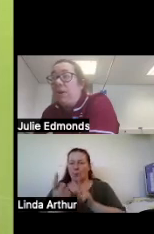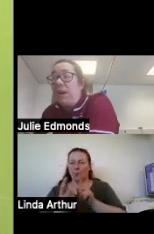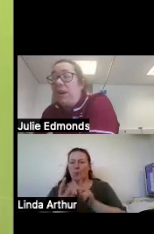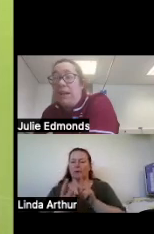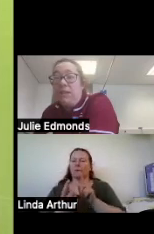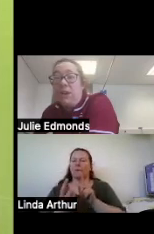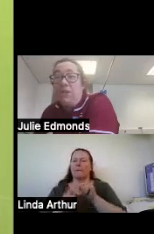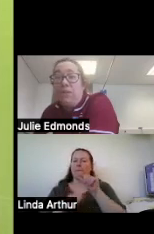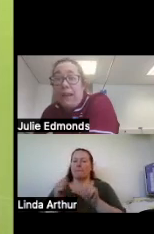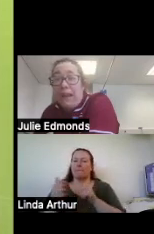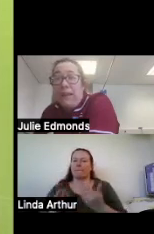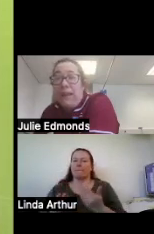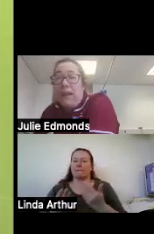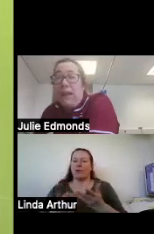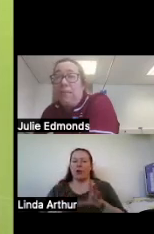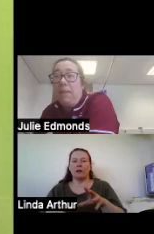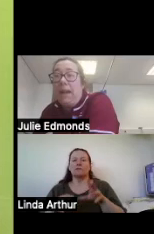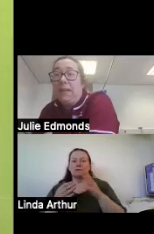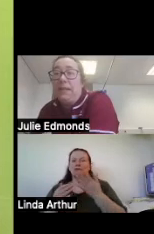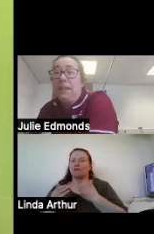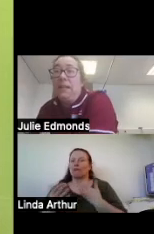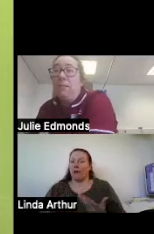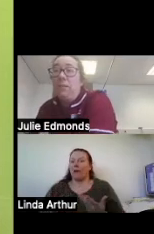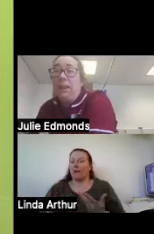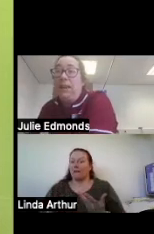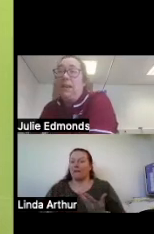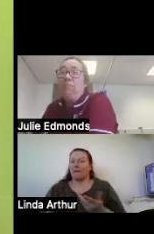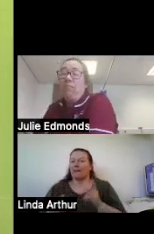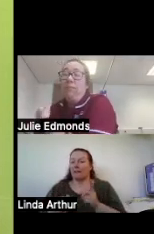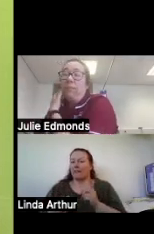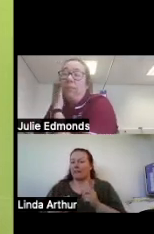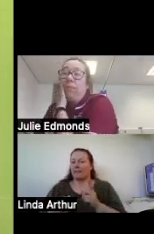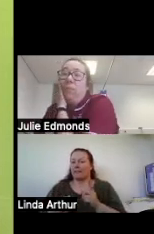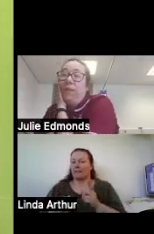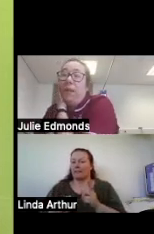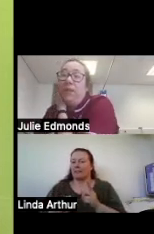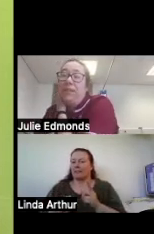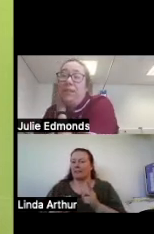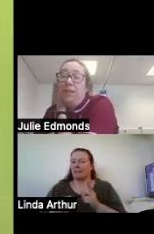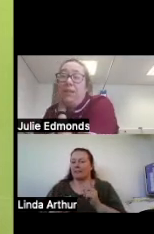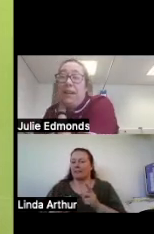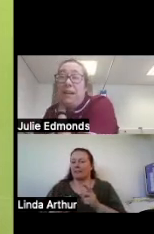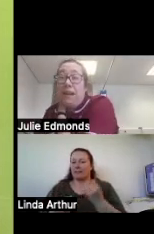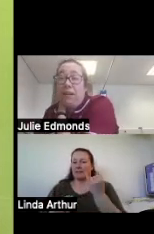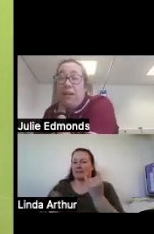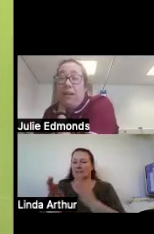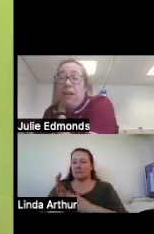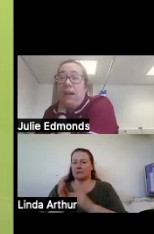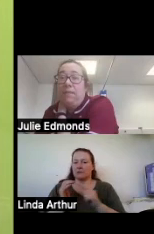her, and she is now dry. And that was within about 6 months to a